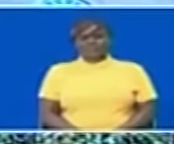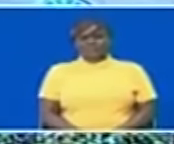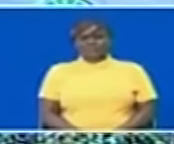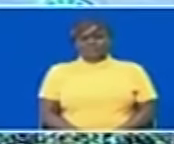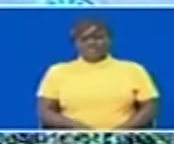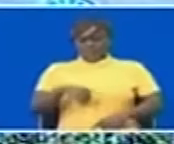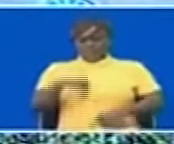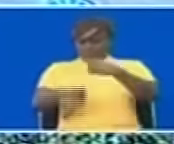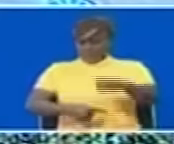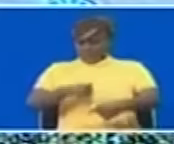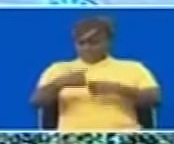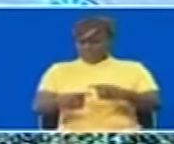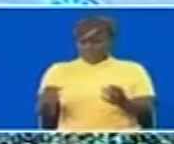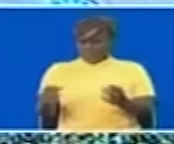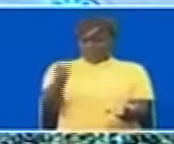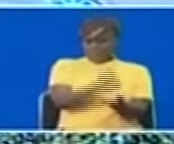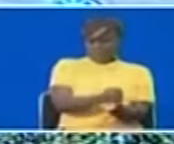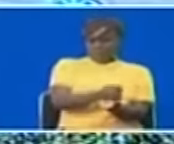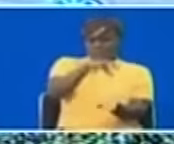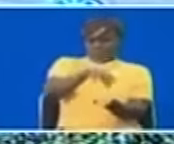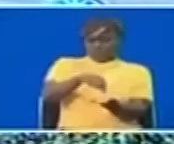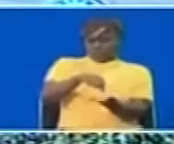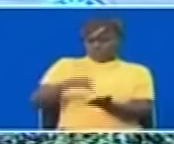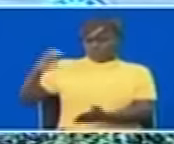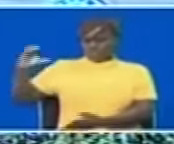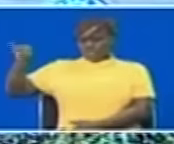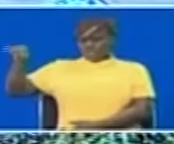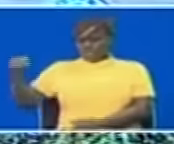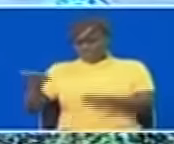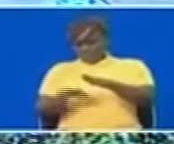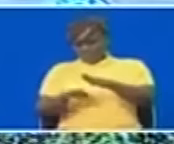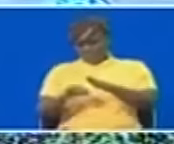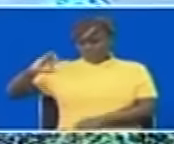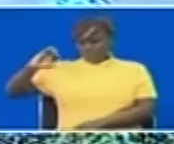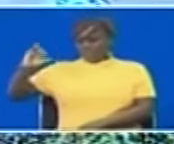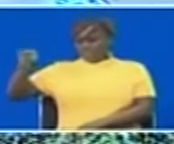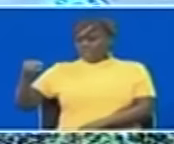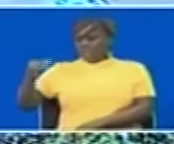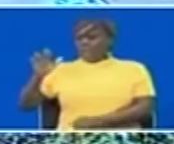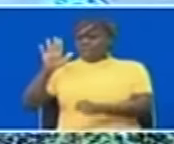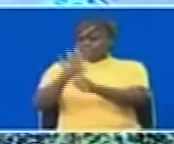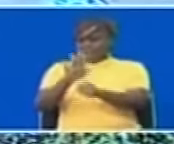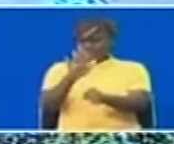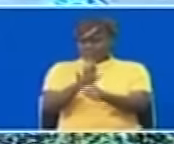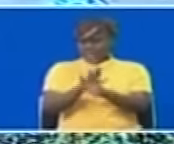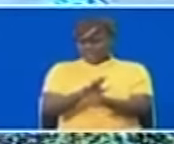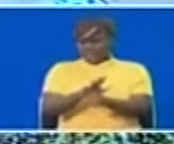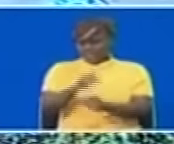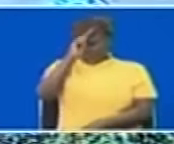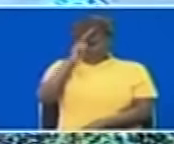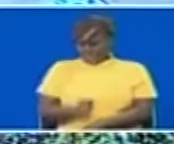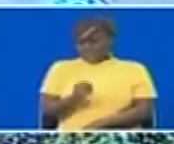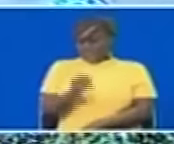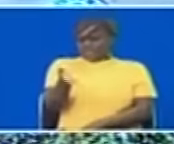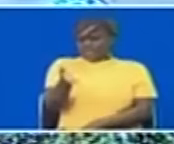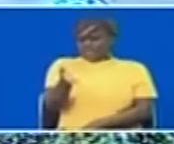And that process to fill the positions of Chief Justice and Deputy Chief Justice has attracted a lot of current judges,